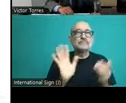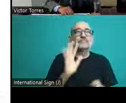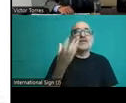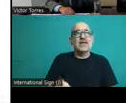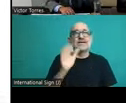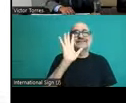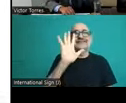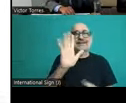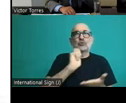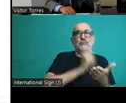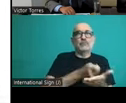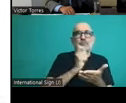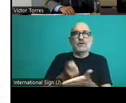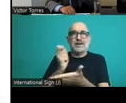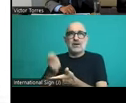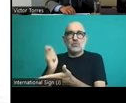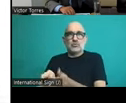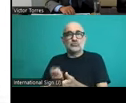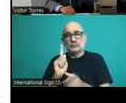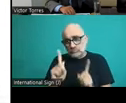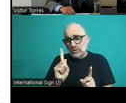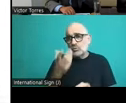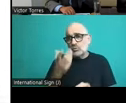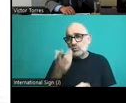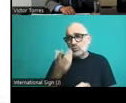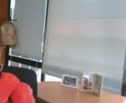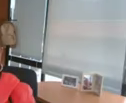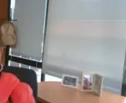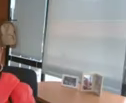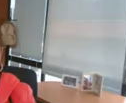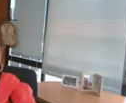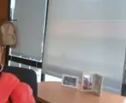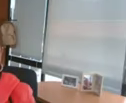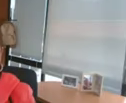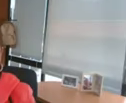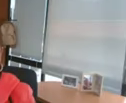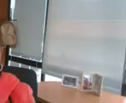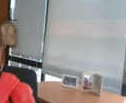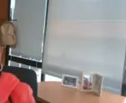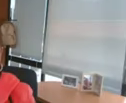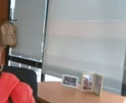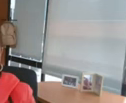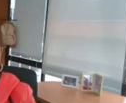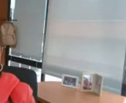And there for the highest income, highest fifth